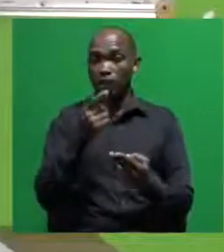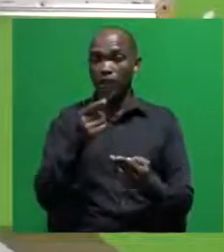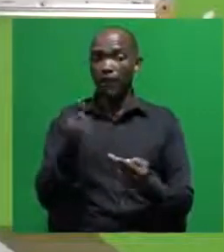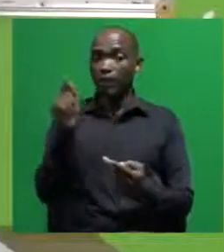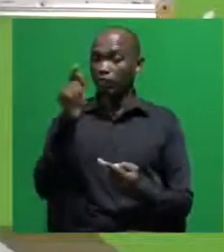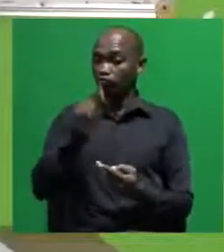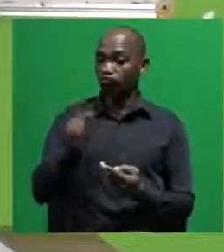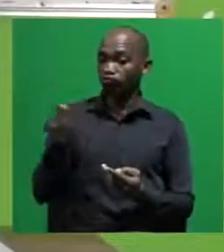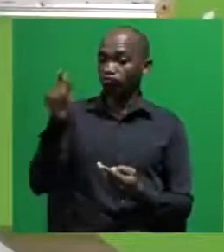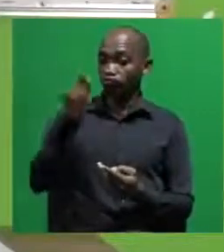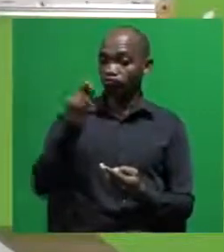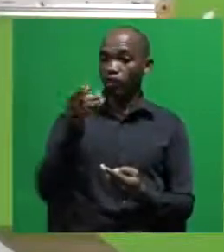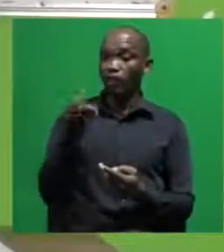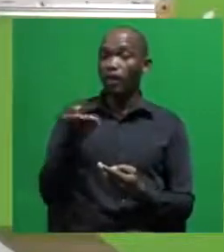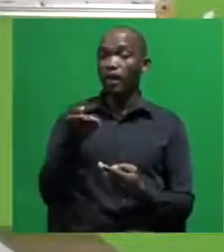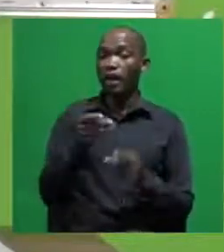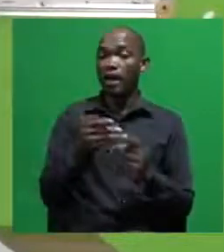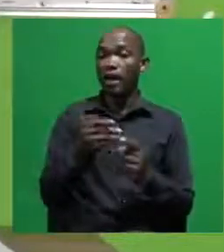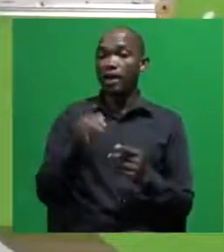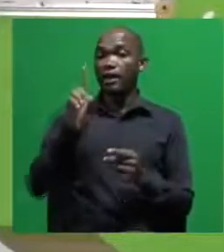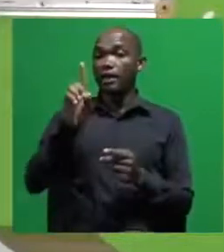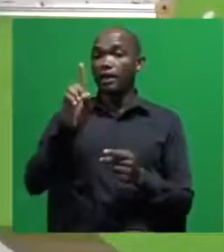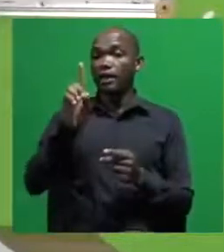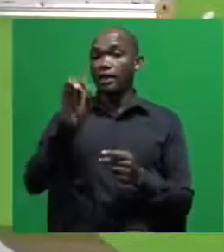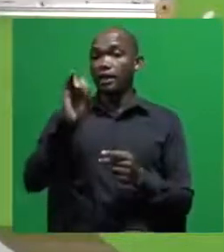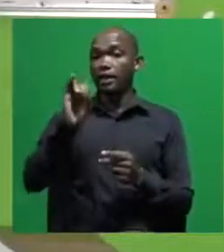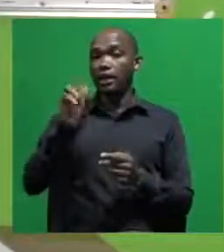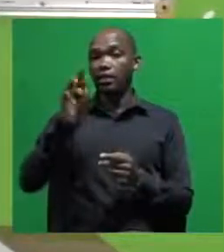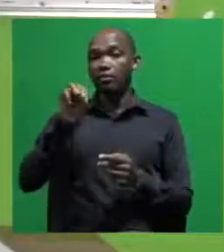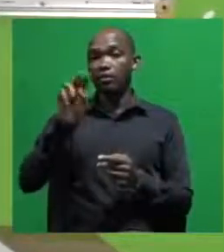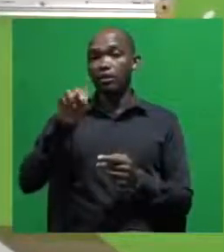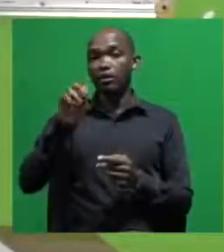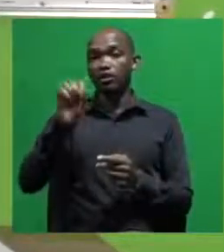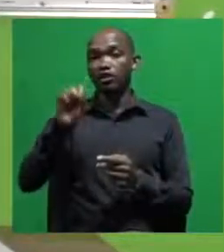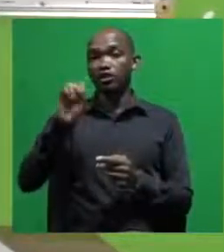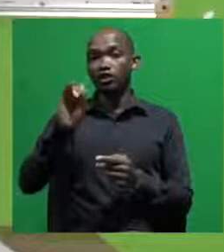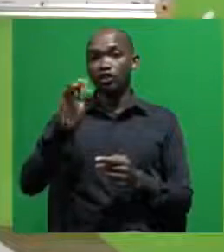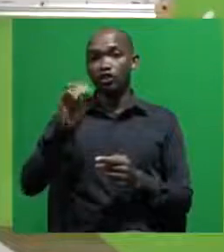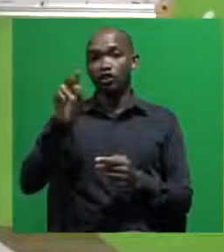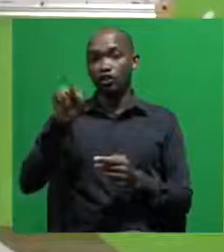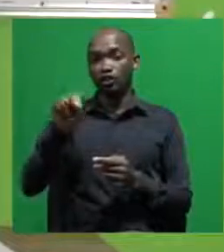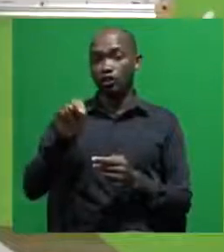object. So the dimension for the cylindrical object,